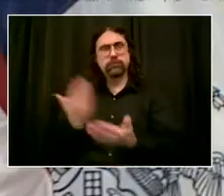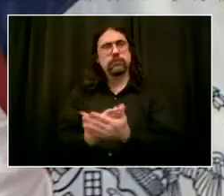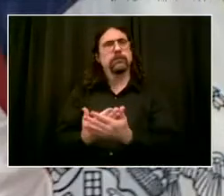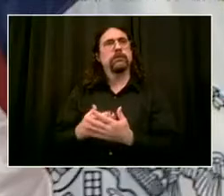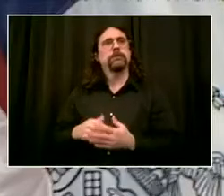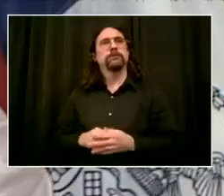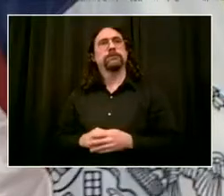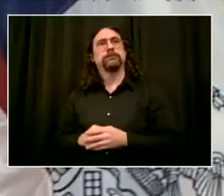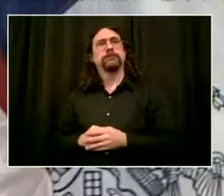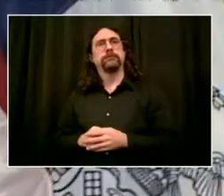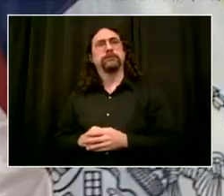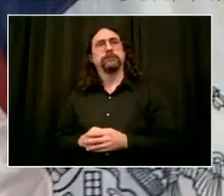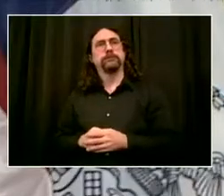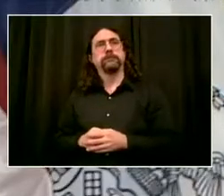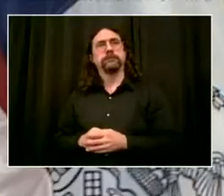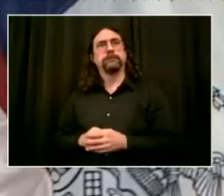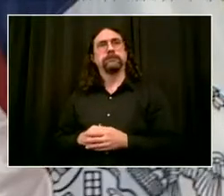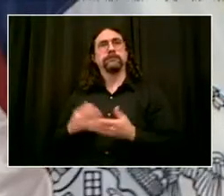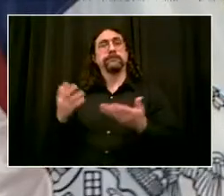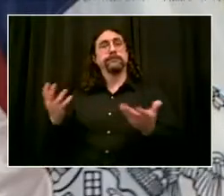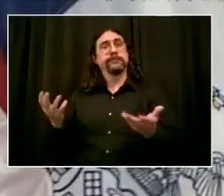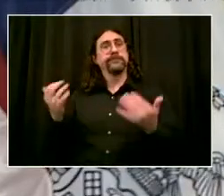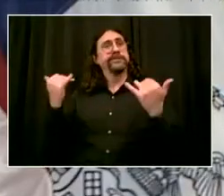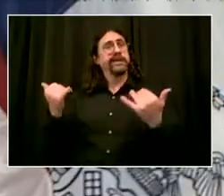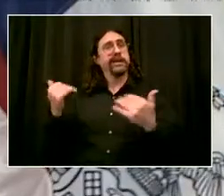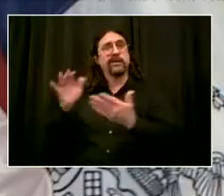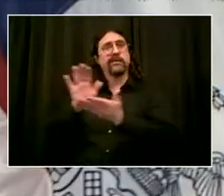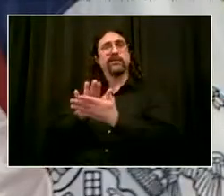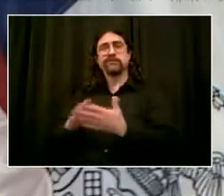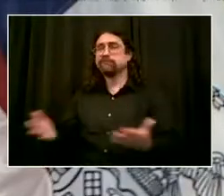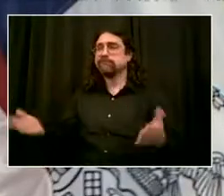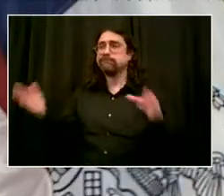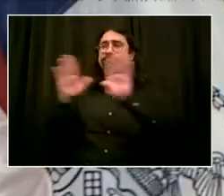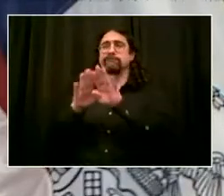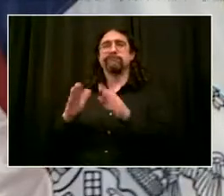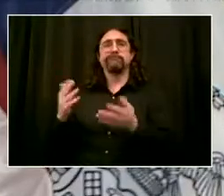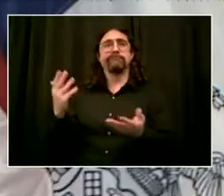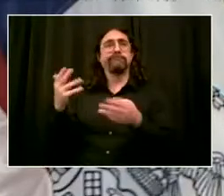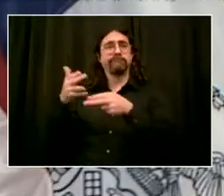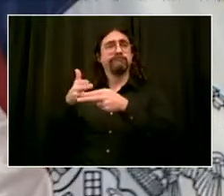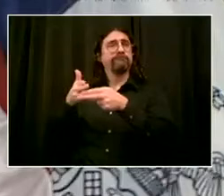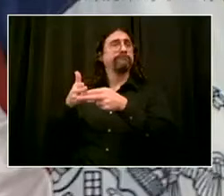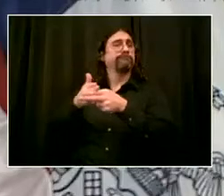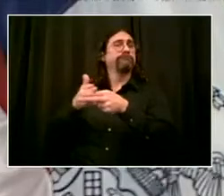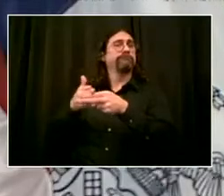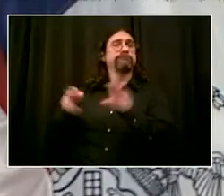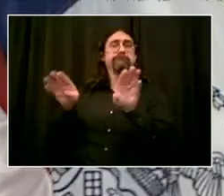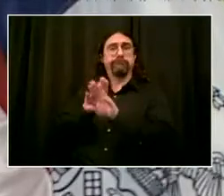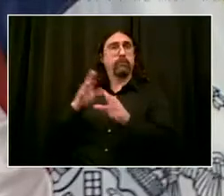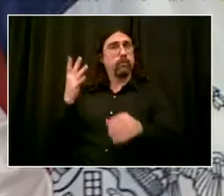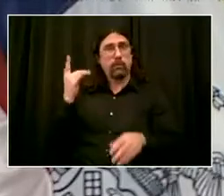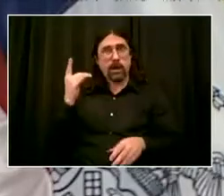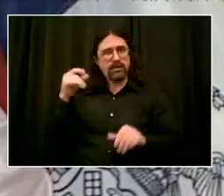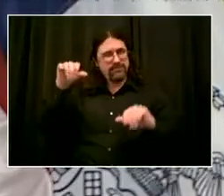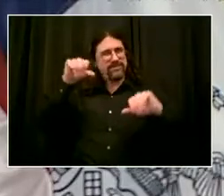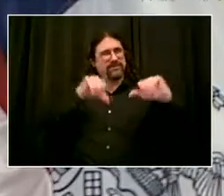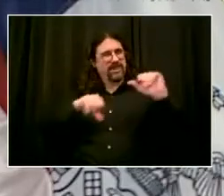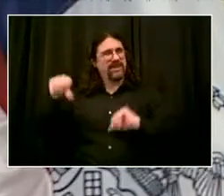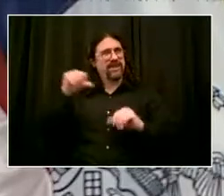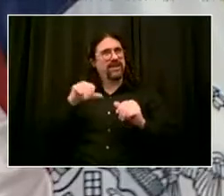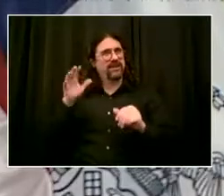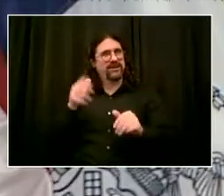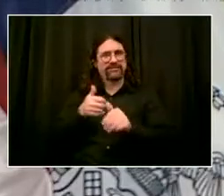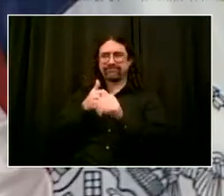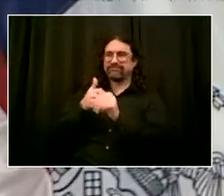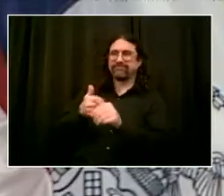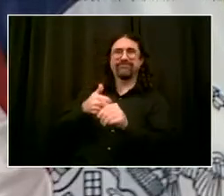reopen get that test consent form in because that will be absolutely required for any child to come into the school uh to have